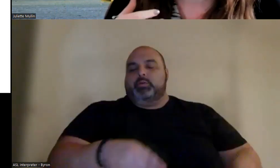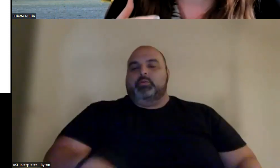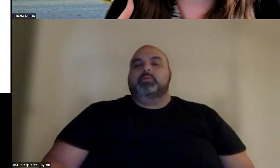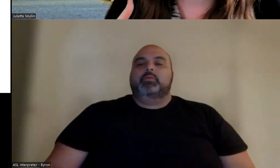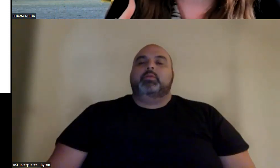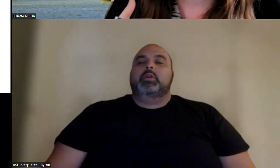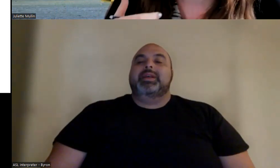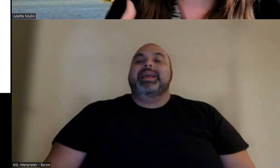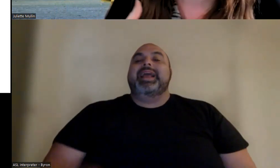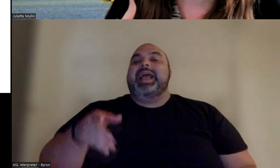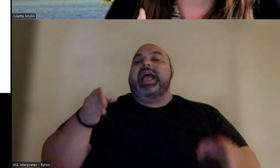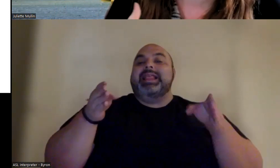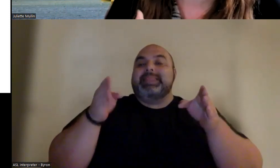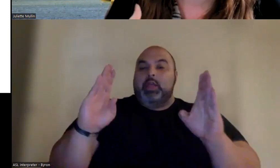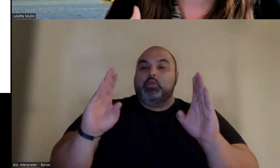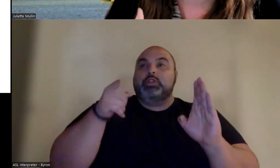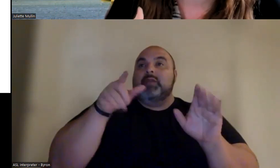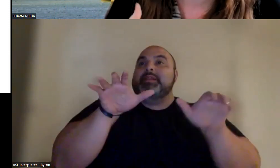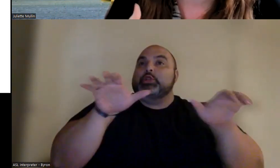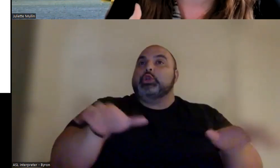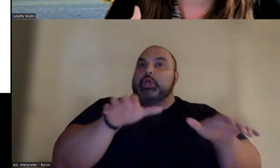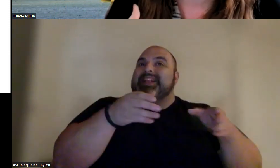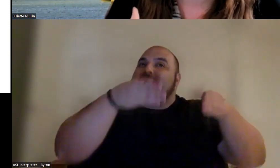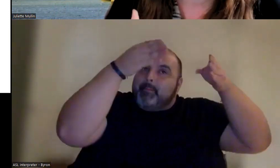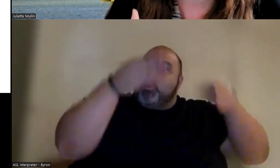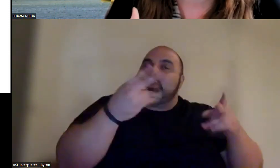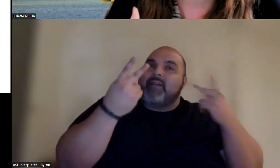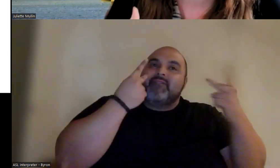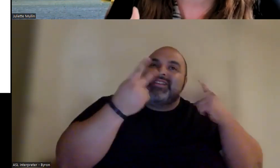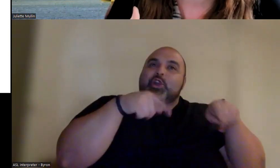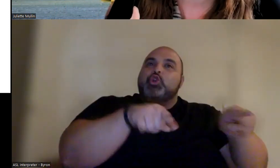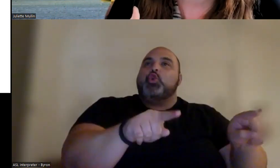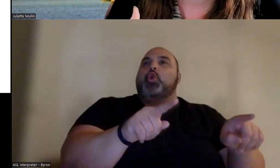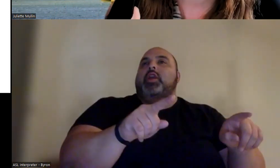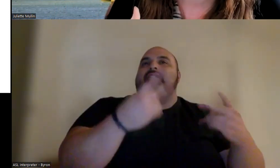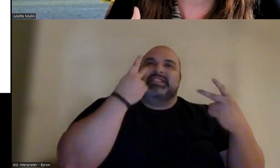allows them to conduct in-person visits during visitation.